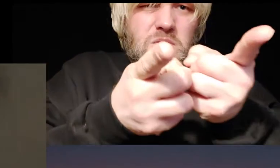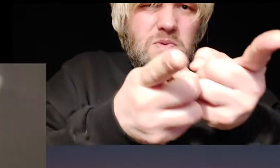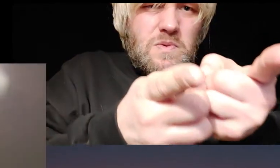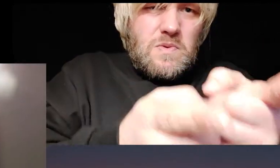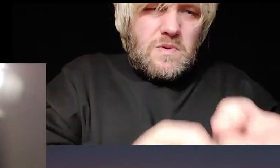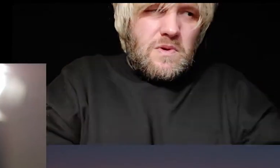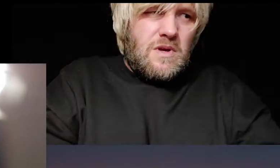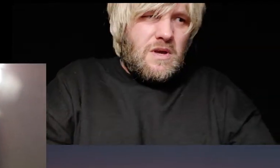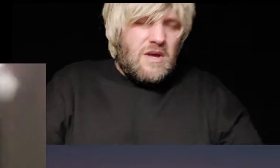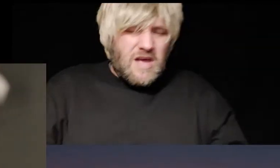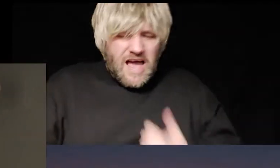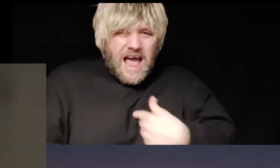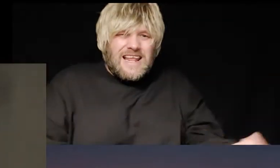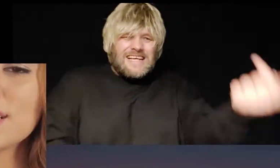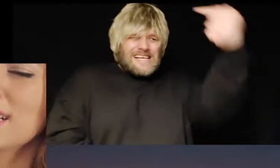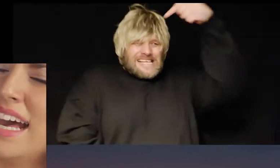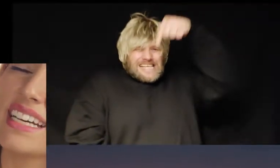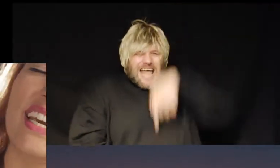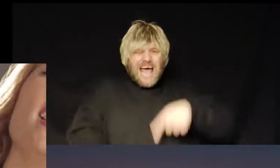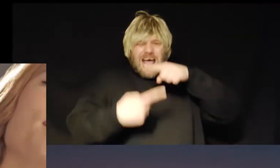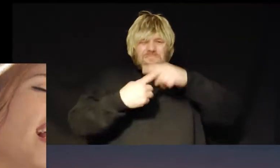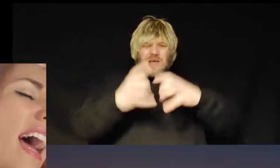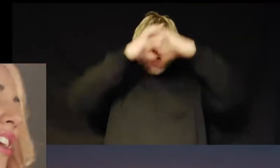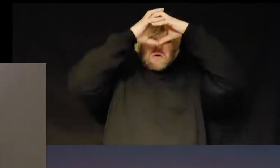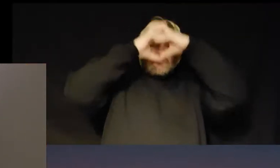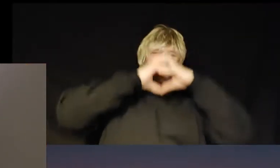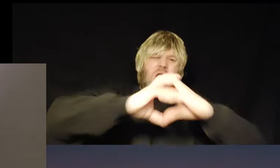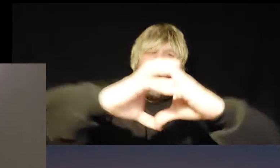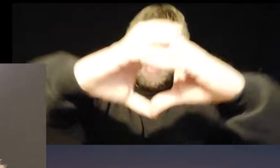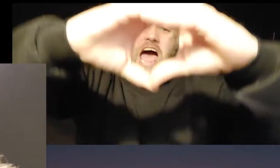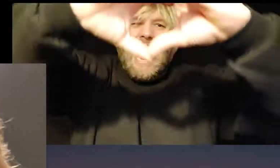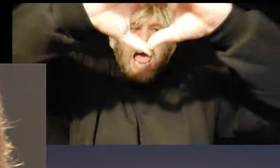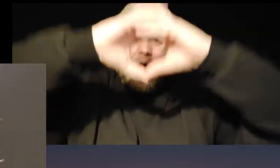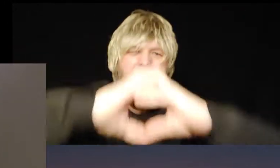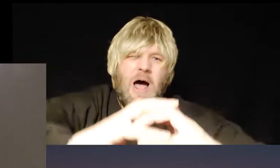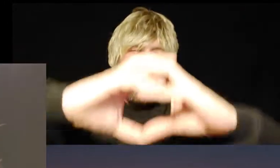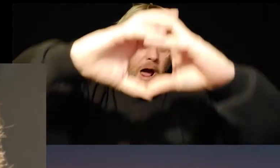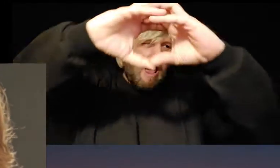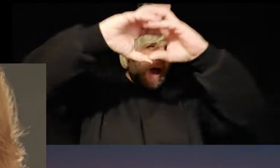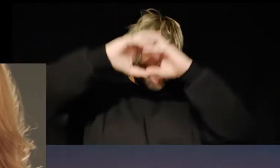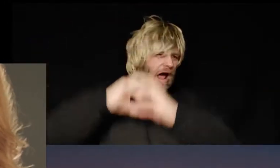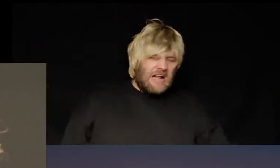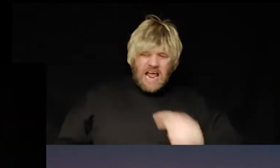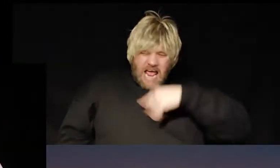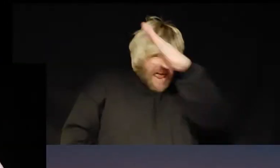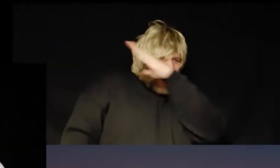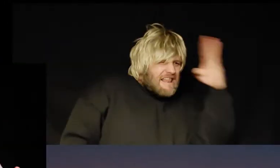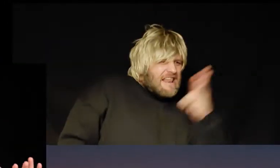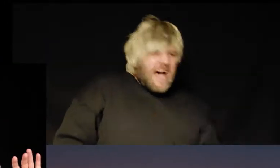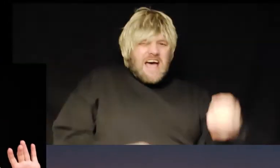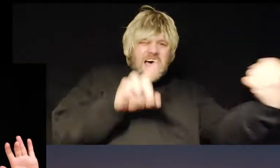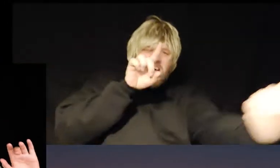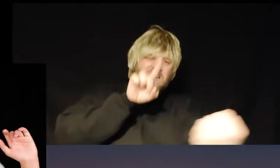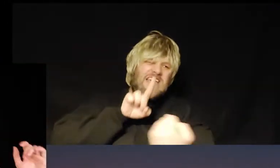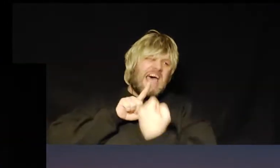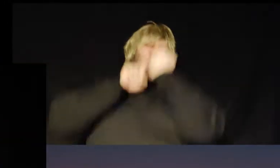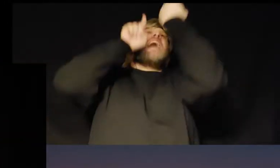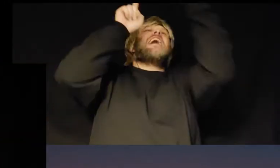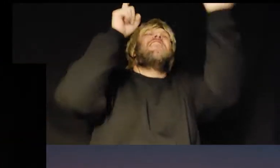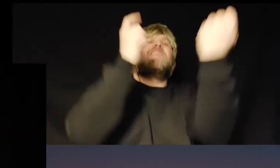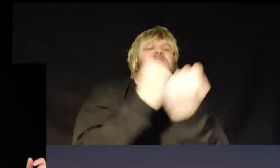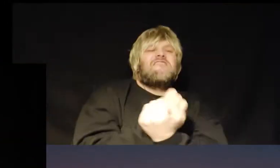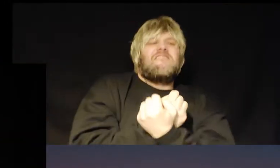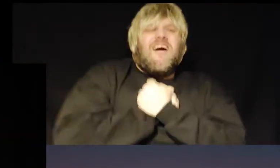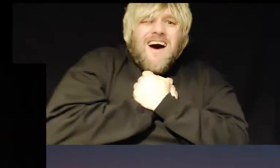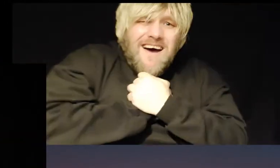you I came in like a wrecking ball, I never hit so